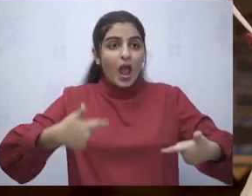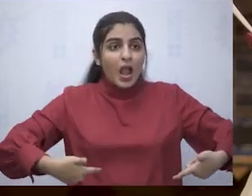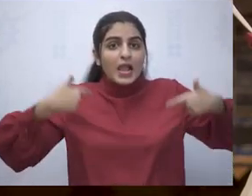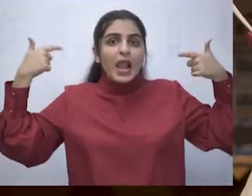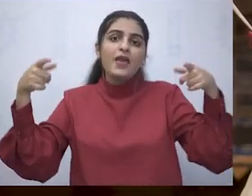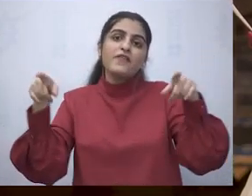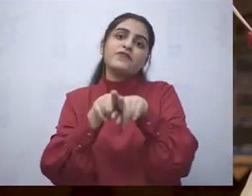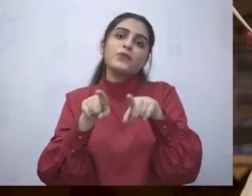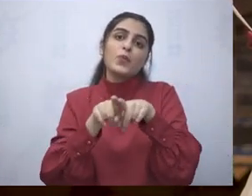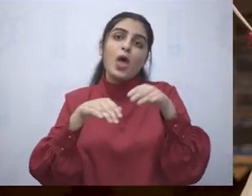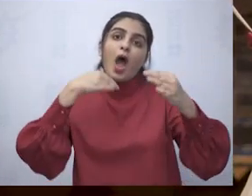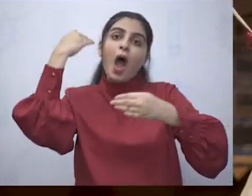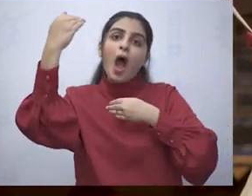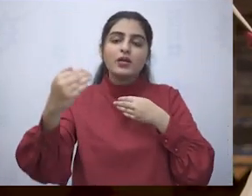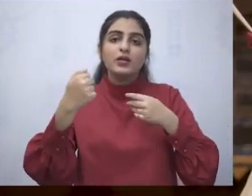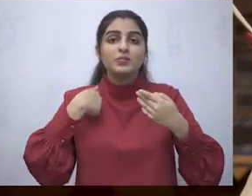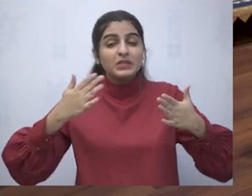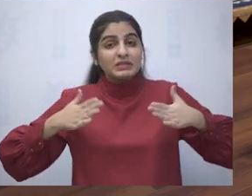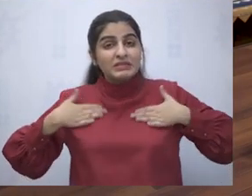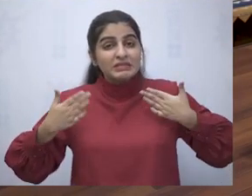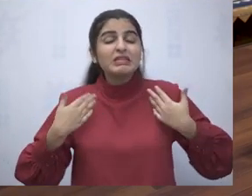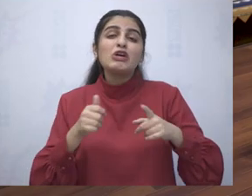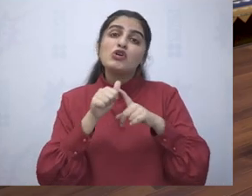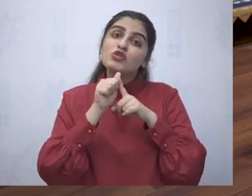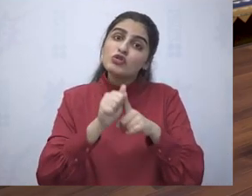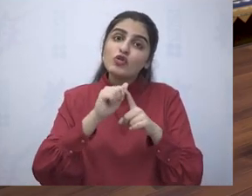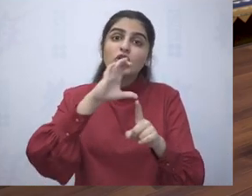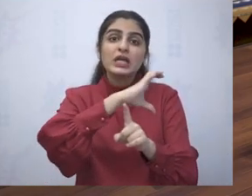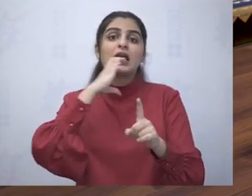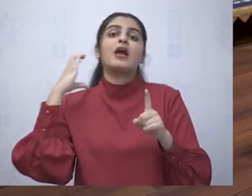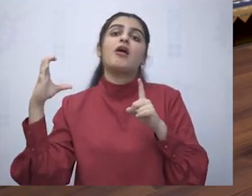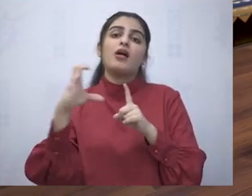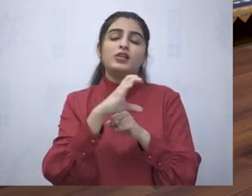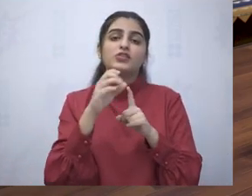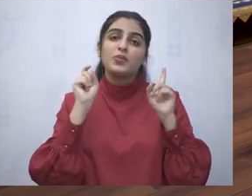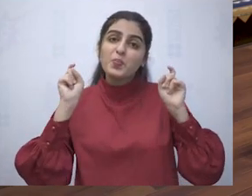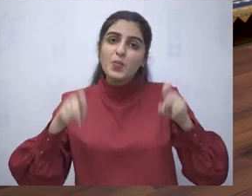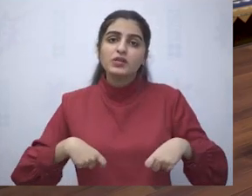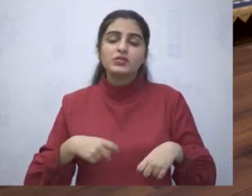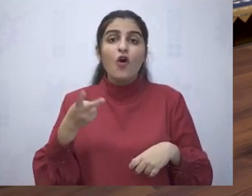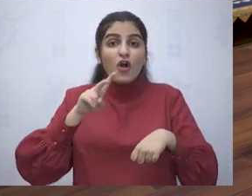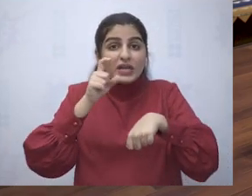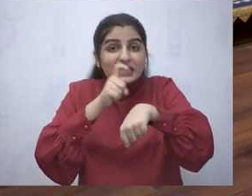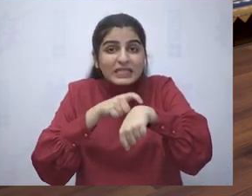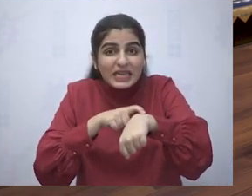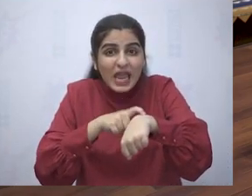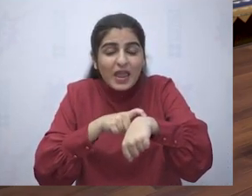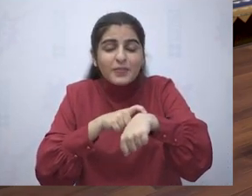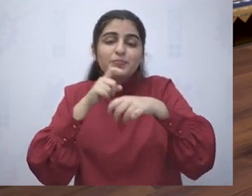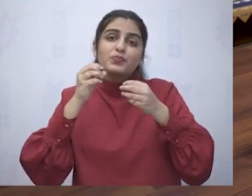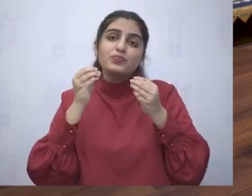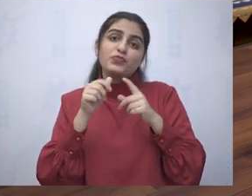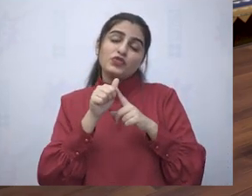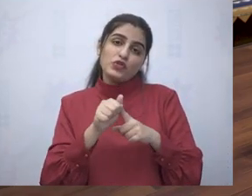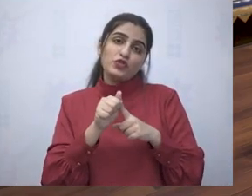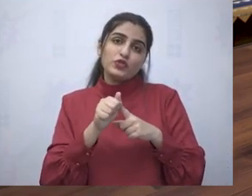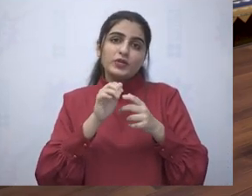set the tone for a life. We must celebrate our culture, definitely, but it's about time we enrich